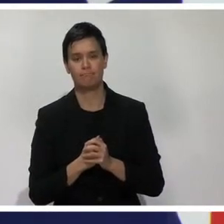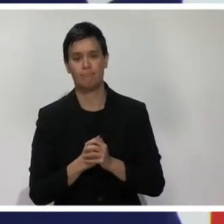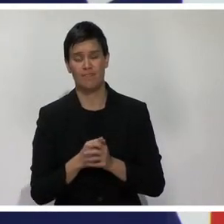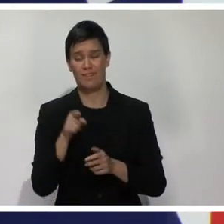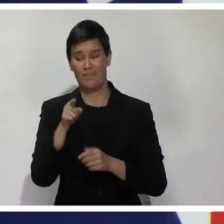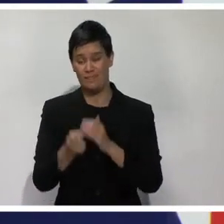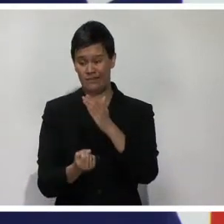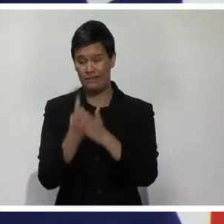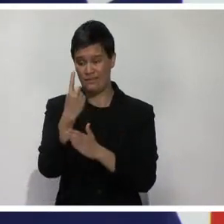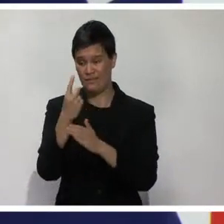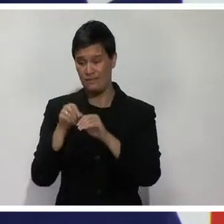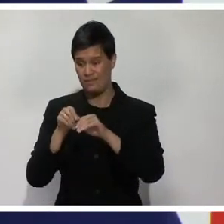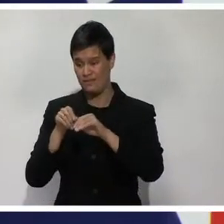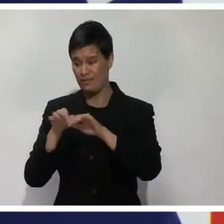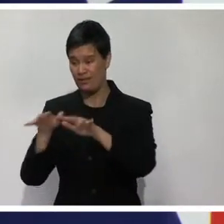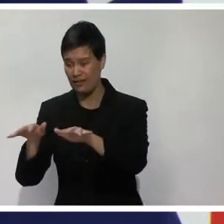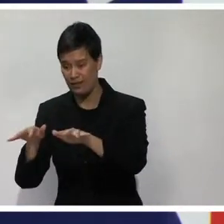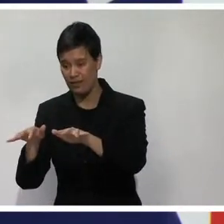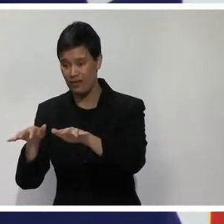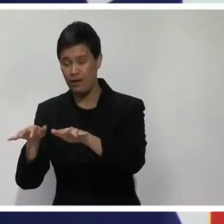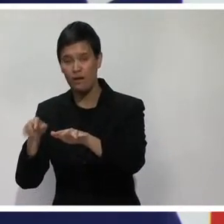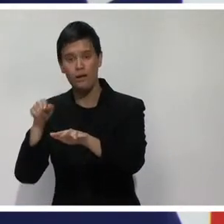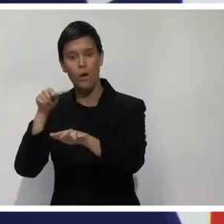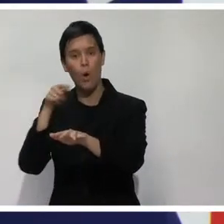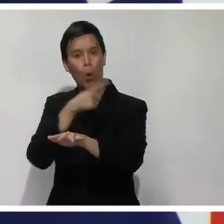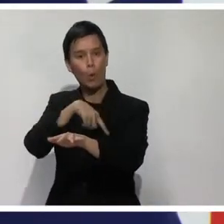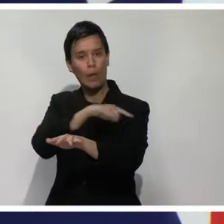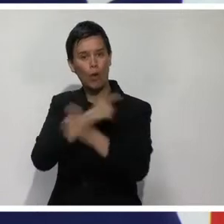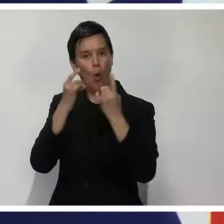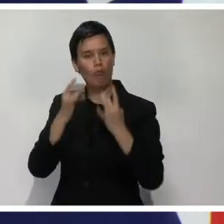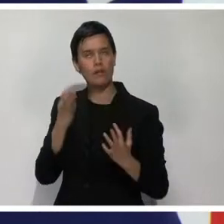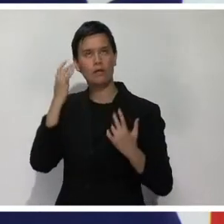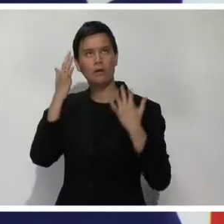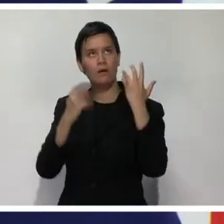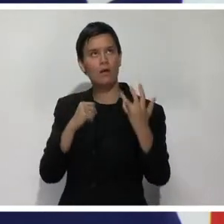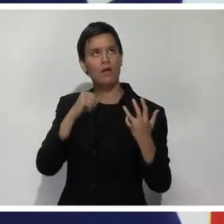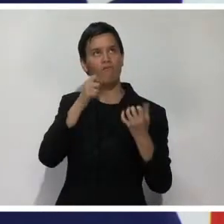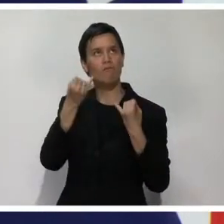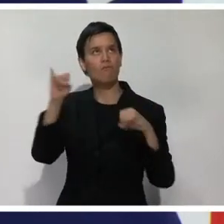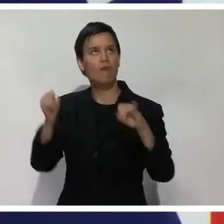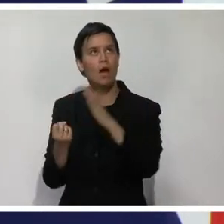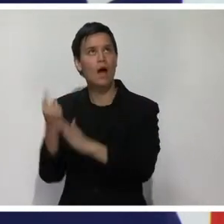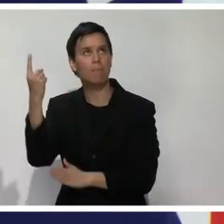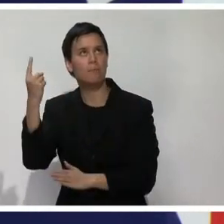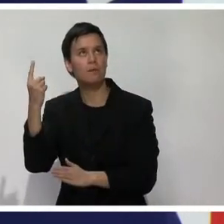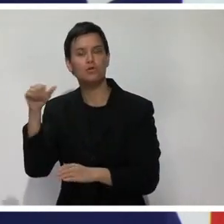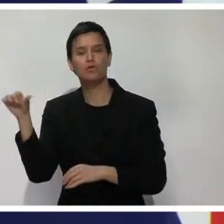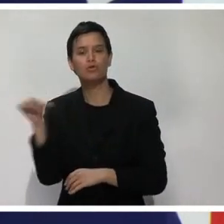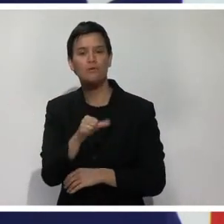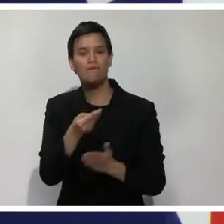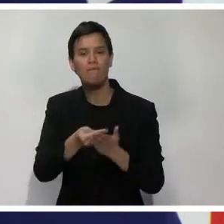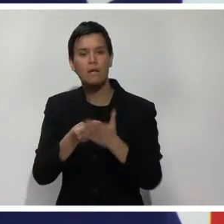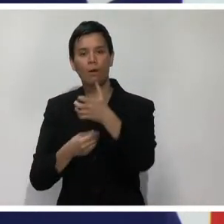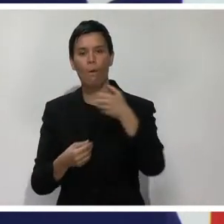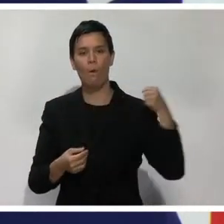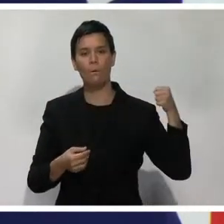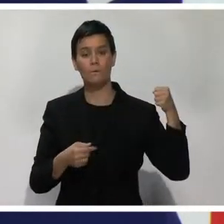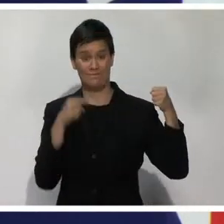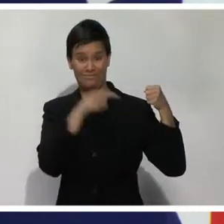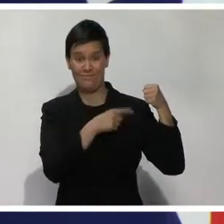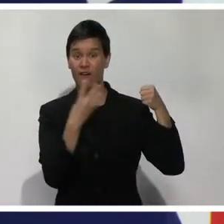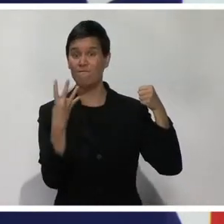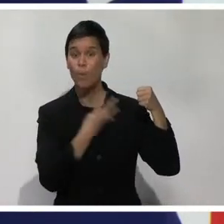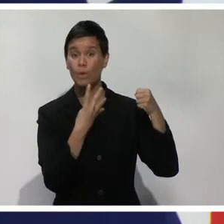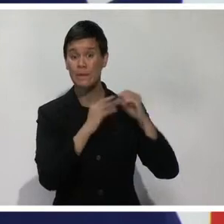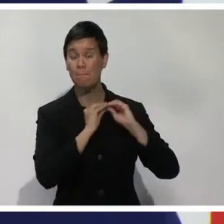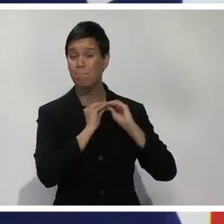exact reason why we set aside the remaining $14 billion of the COVID fund in case we had that need.